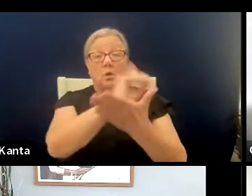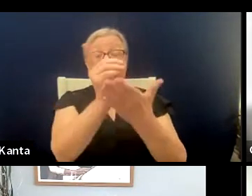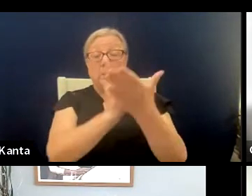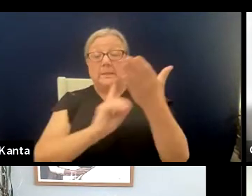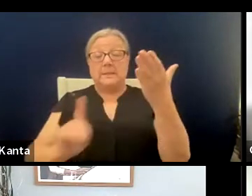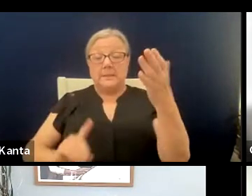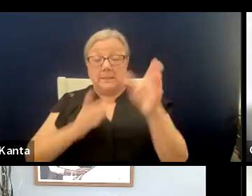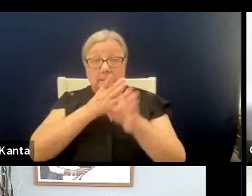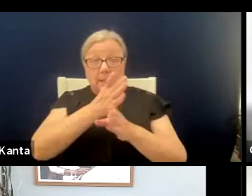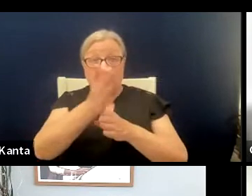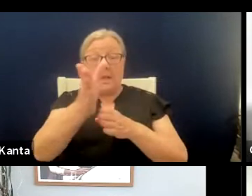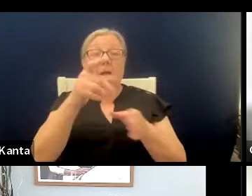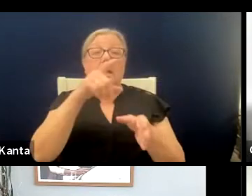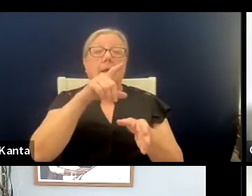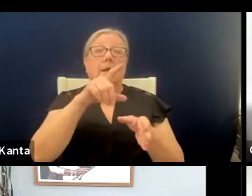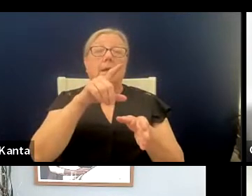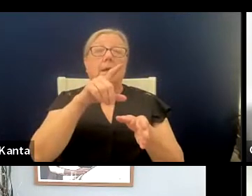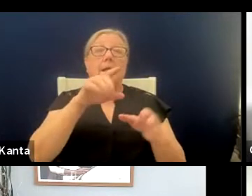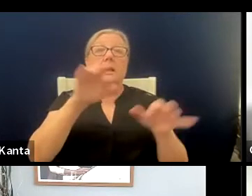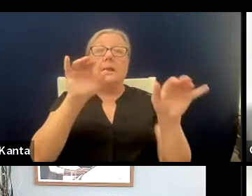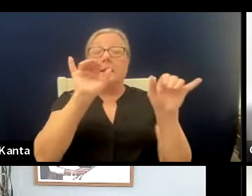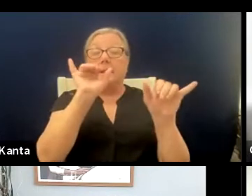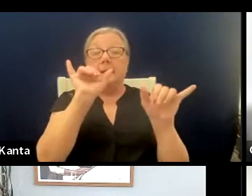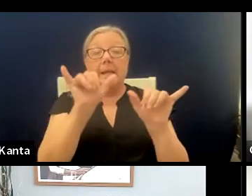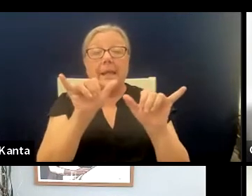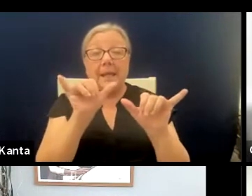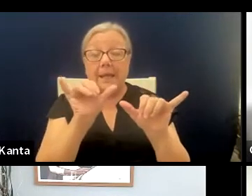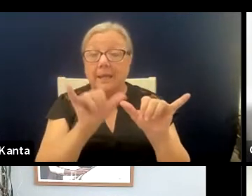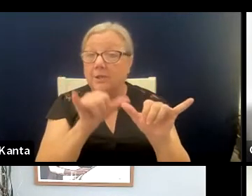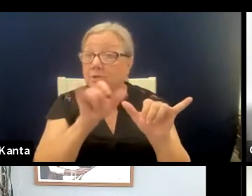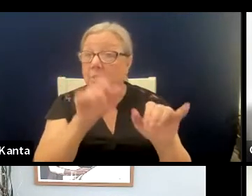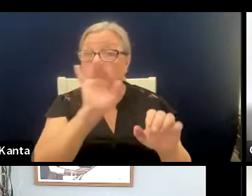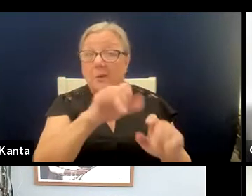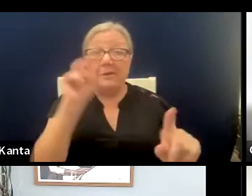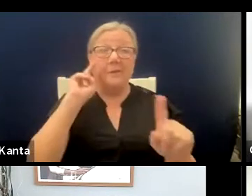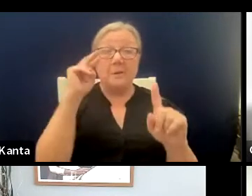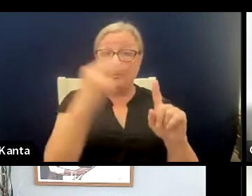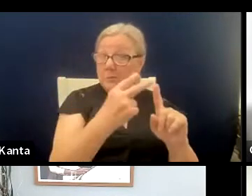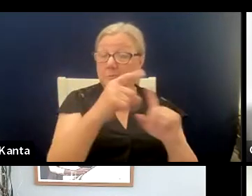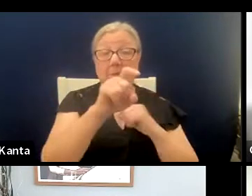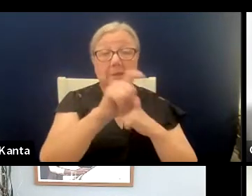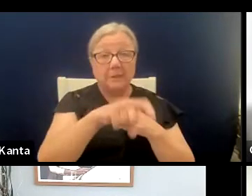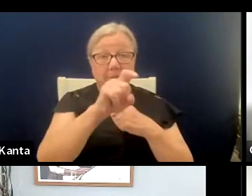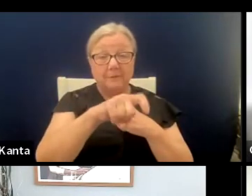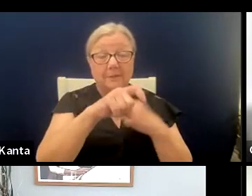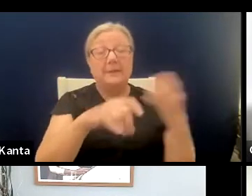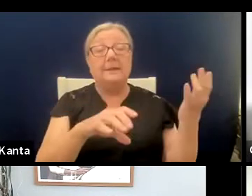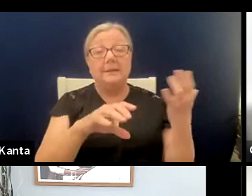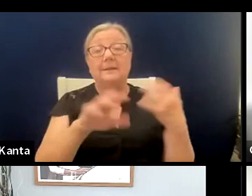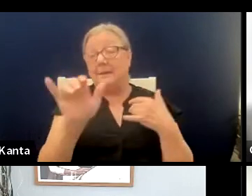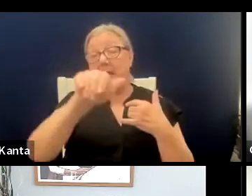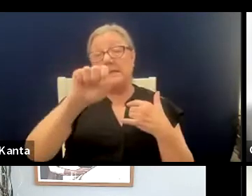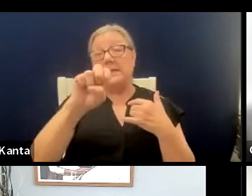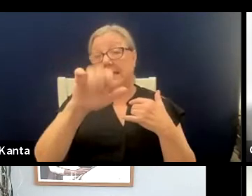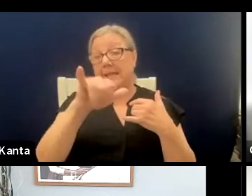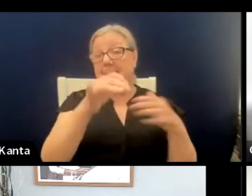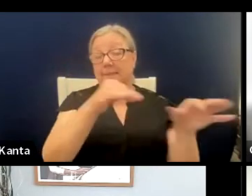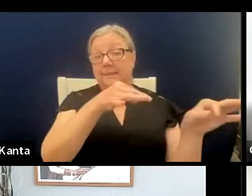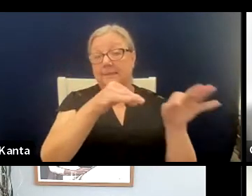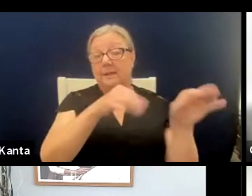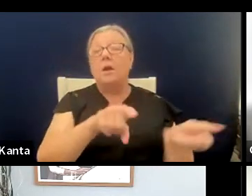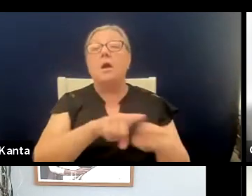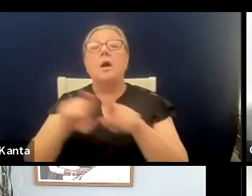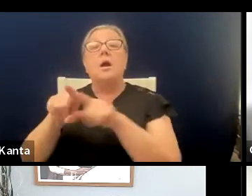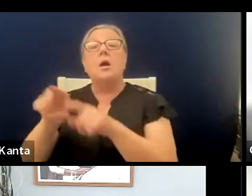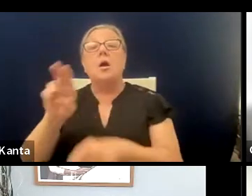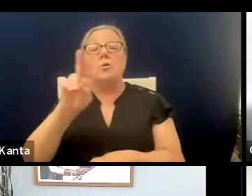about the design engineering side of things, more that Casey is talking about, as well as the urban design things